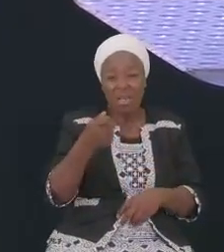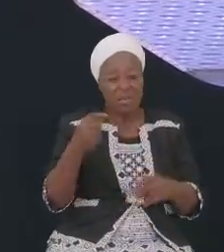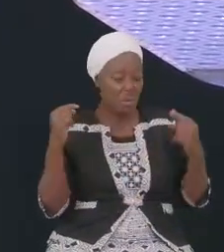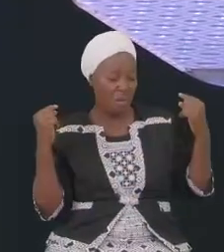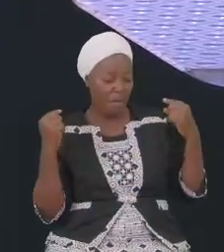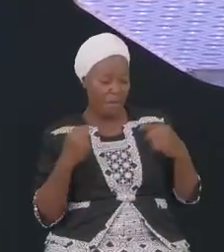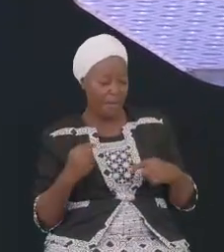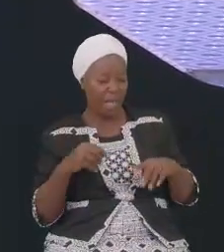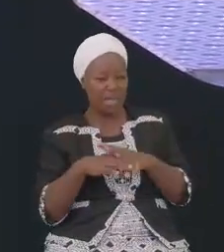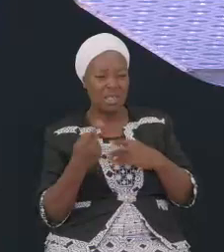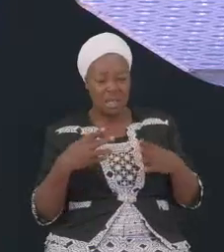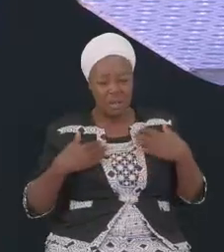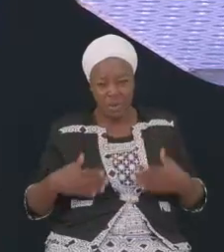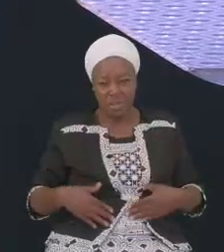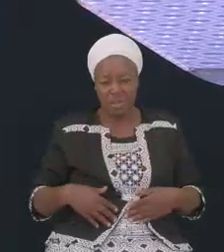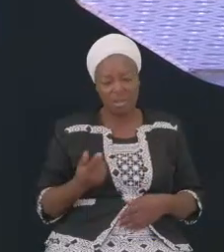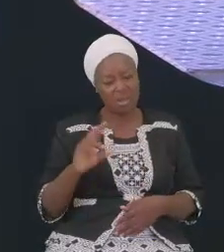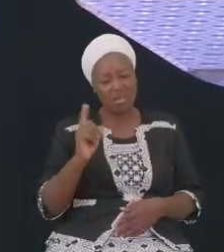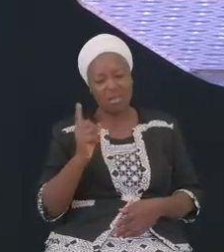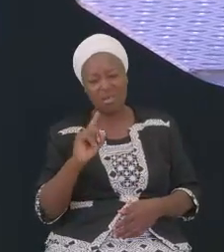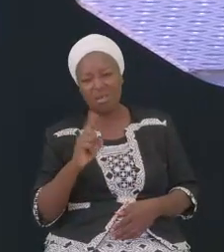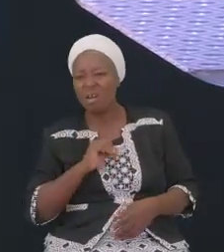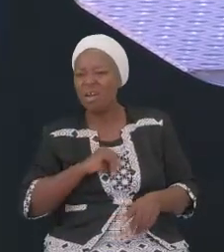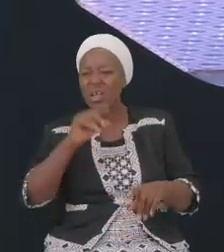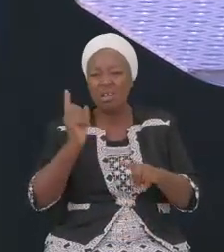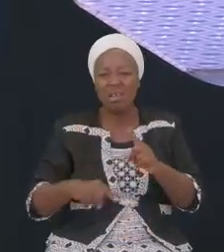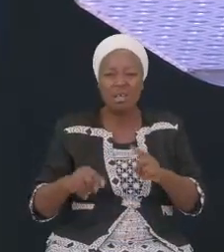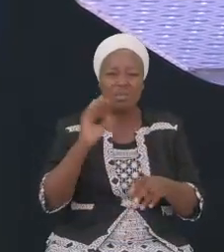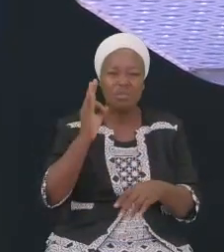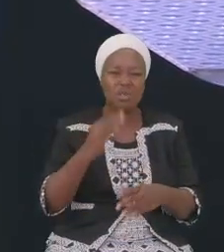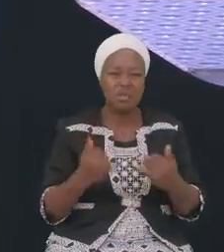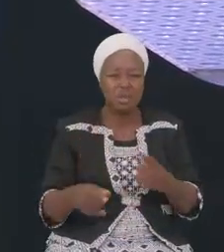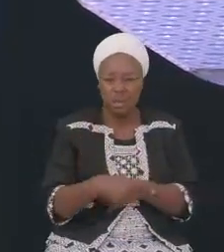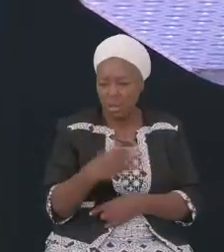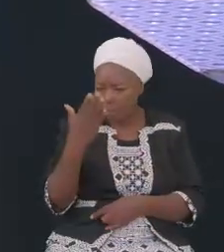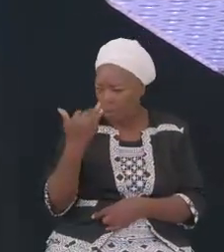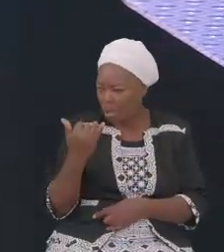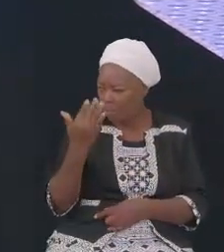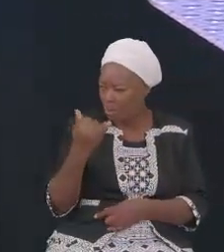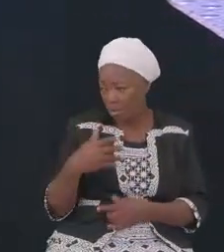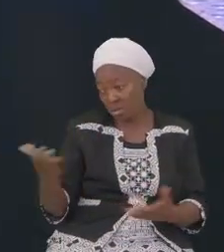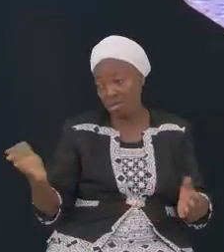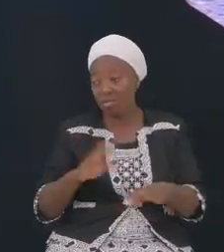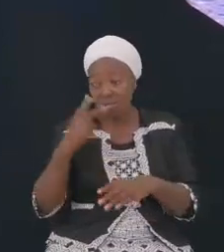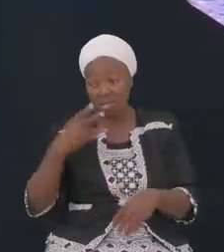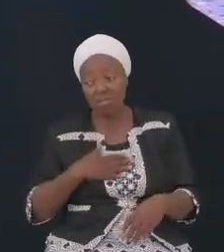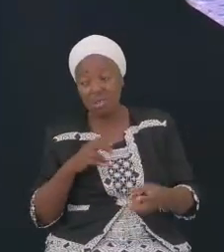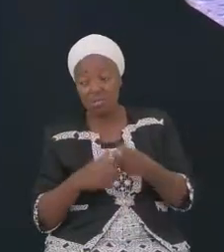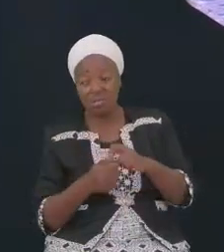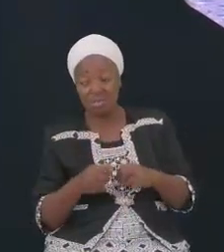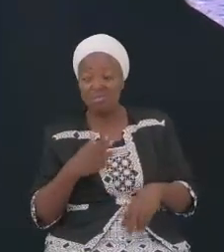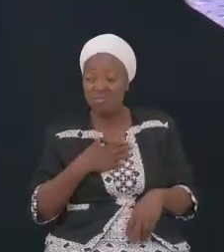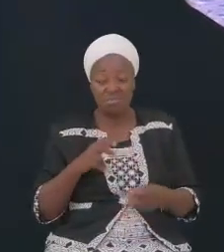pain in their body, they say, I can't preach today. We say, why? Say, look at my problem. What problem do you